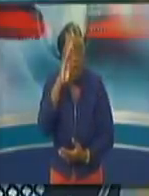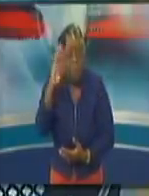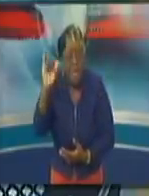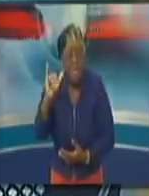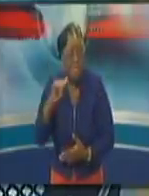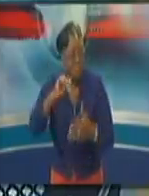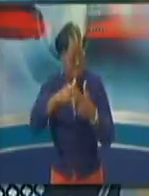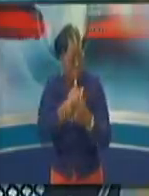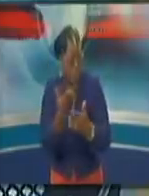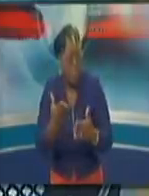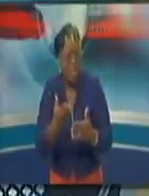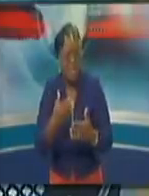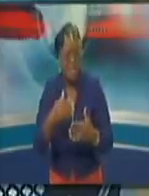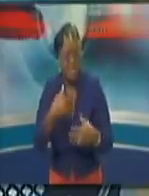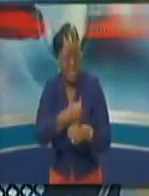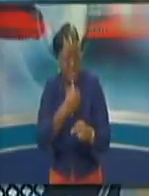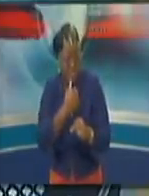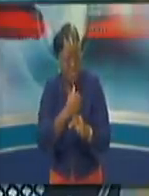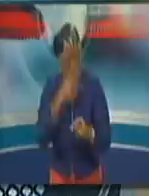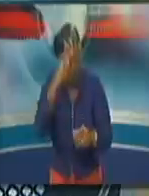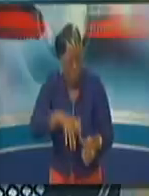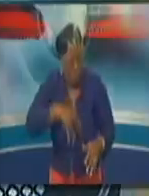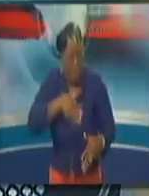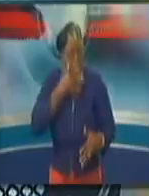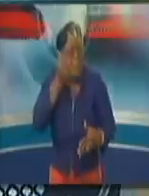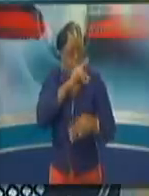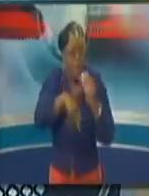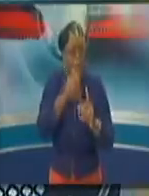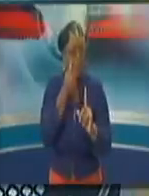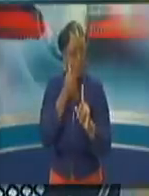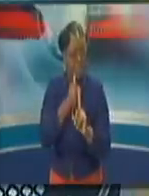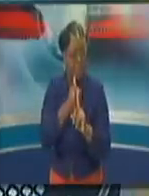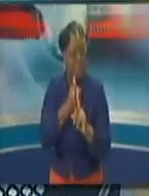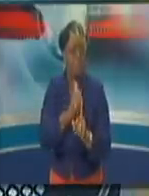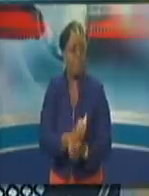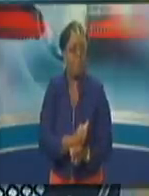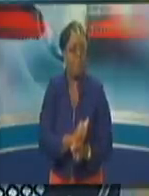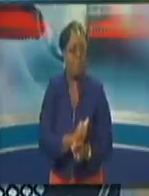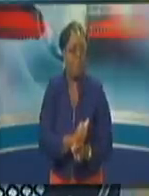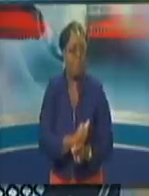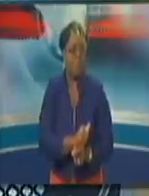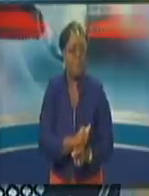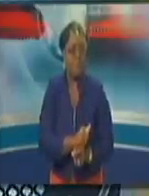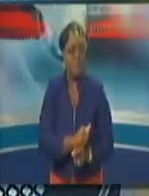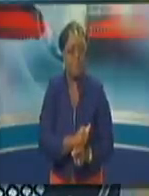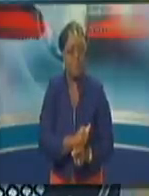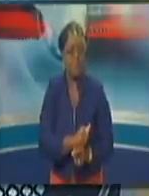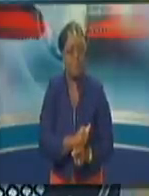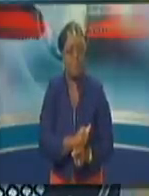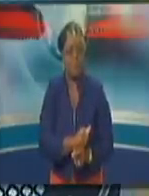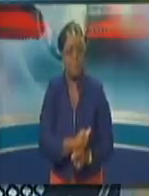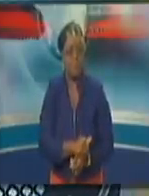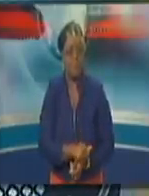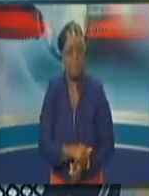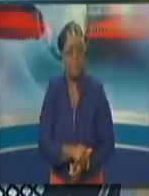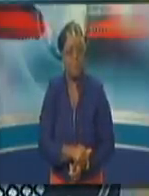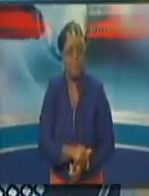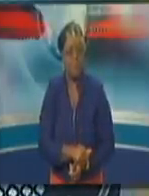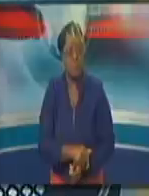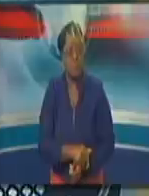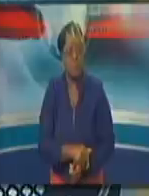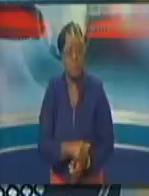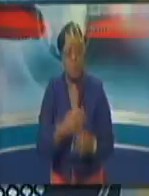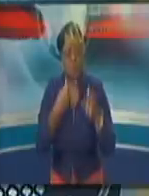you know, make you feel positive and make you feel energized and charged and positive about things.